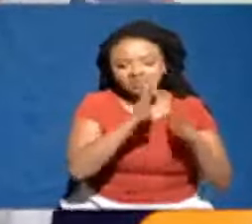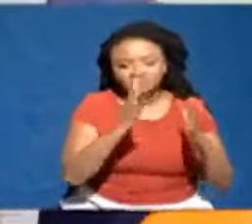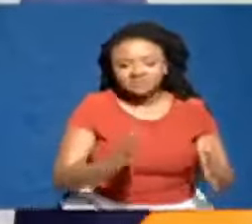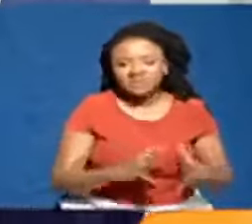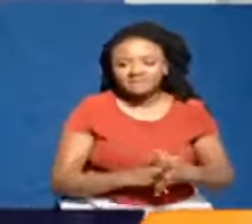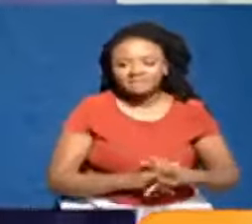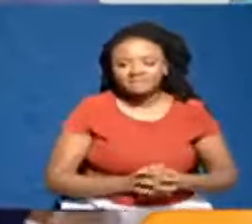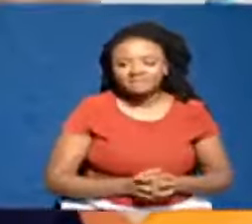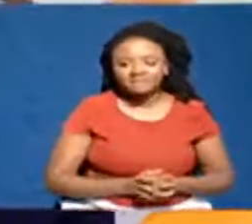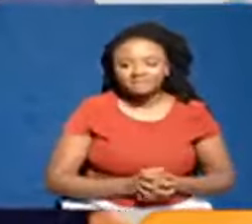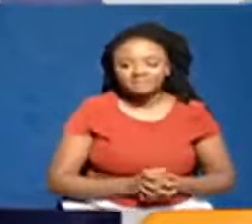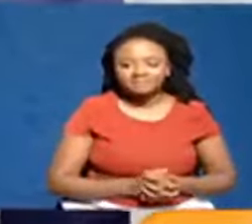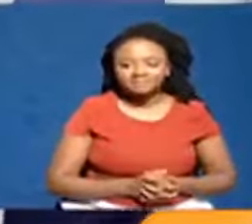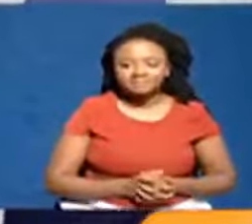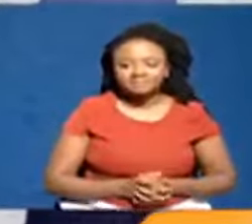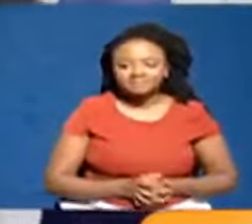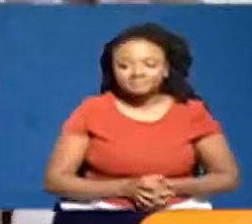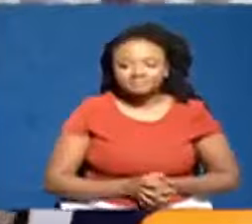1200.